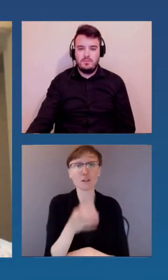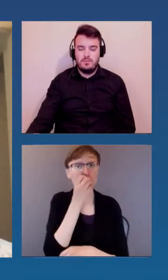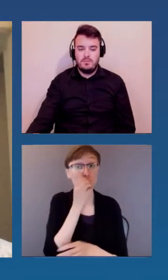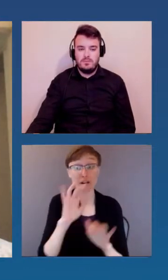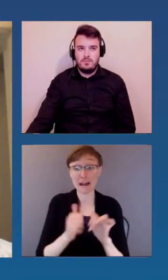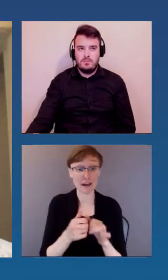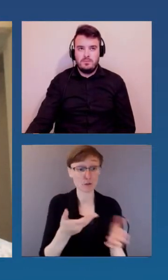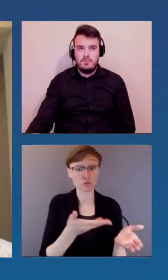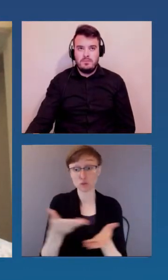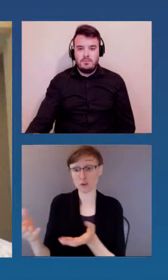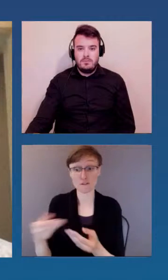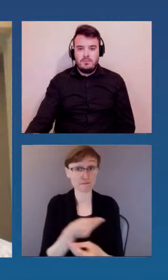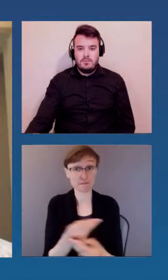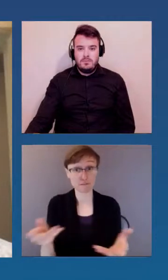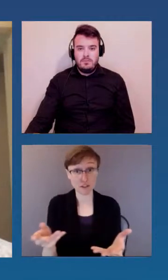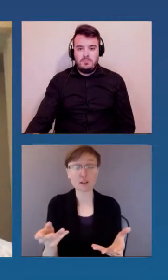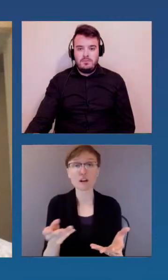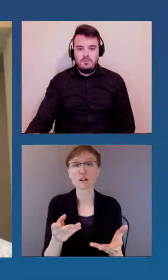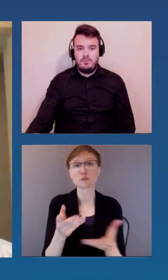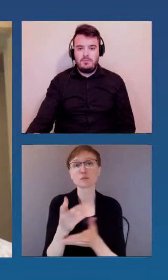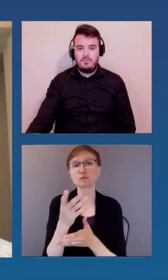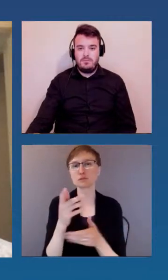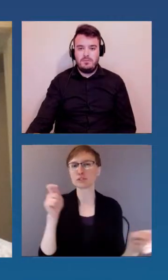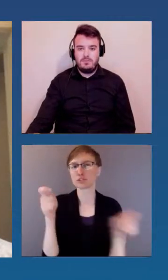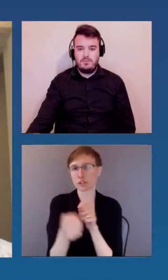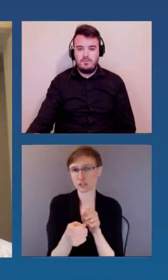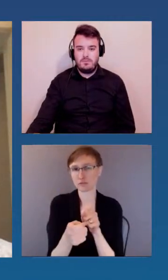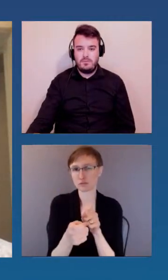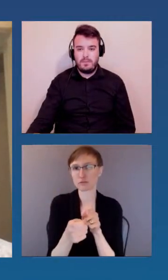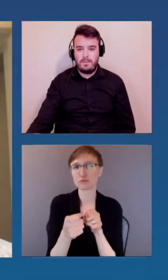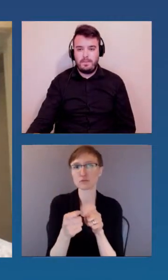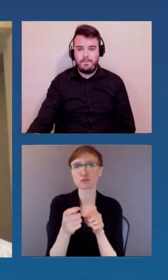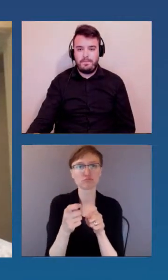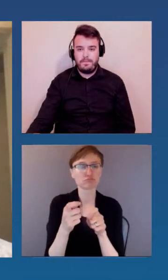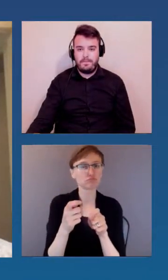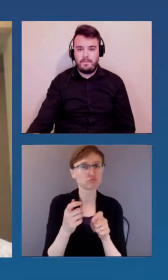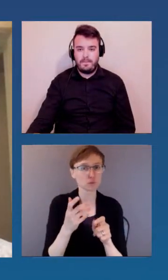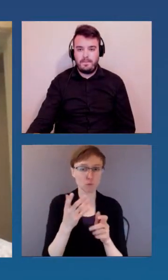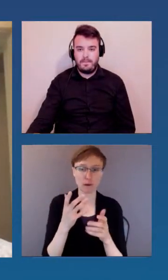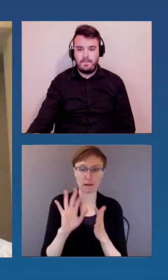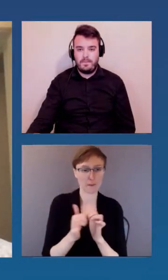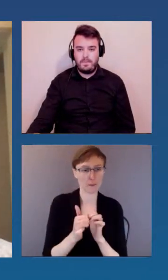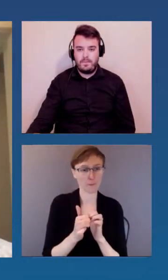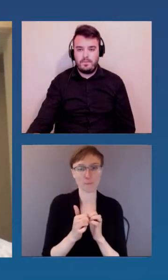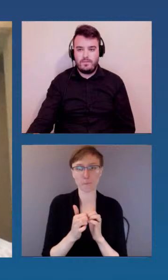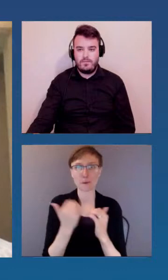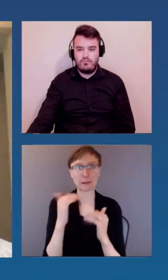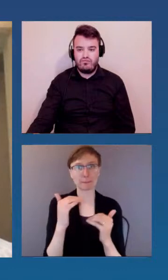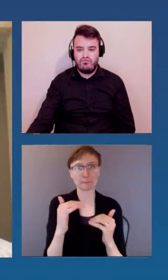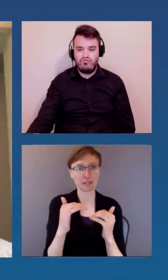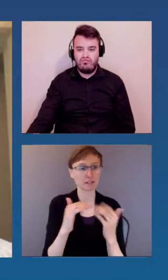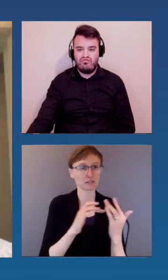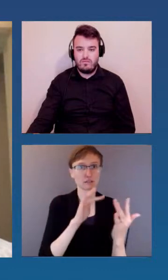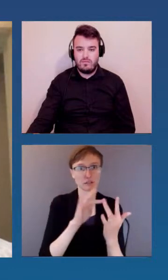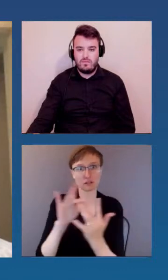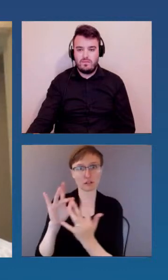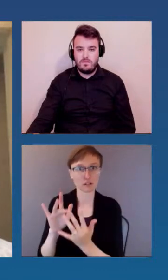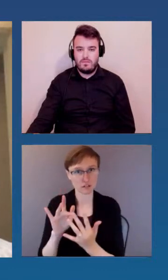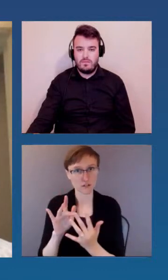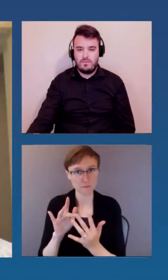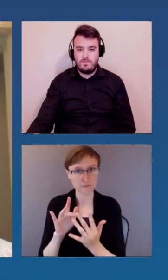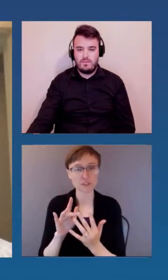COVID-19 accelerated, not to throw anybody out. And we kept about 400 students